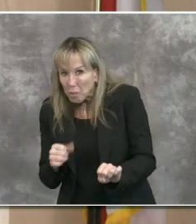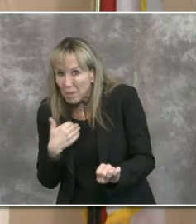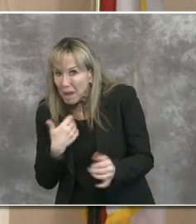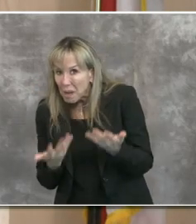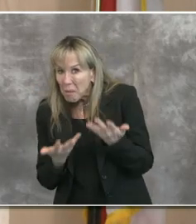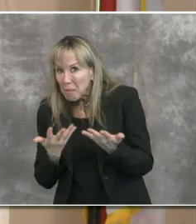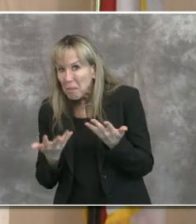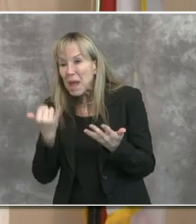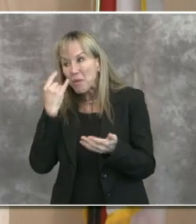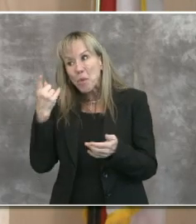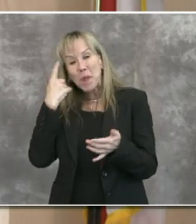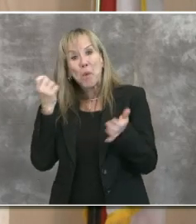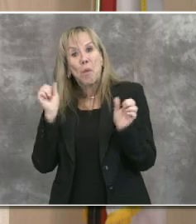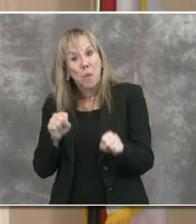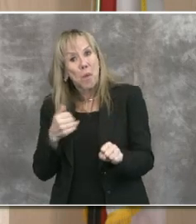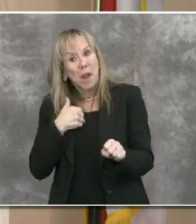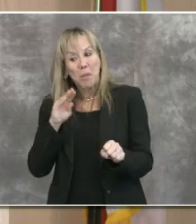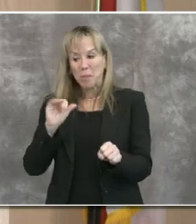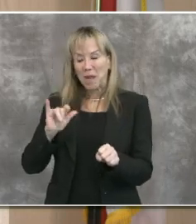or why not?